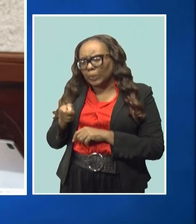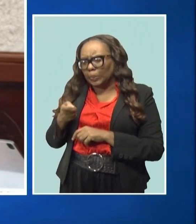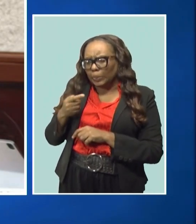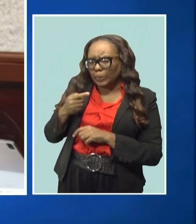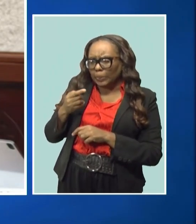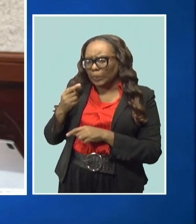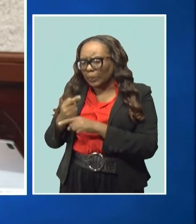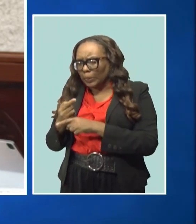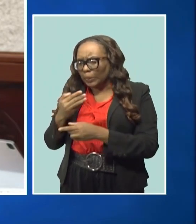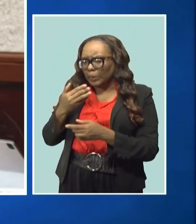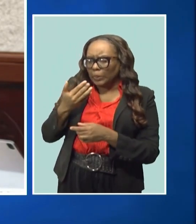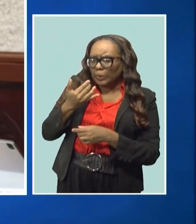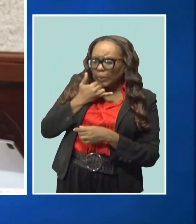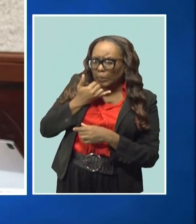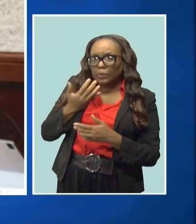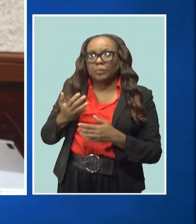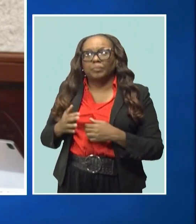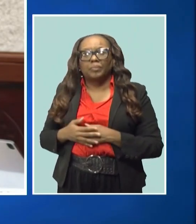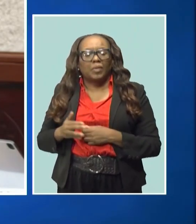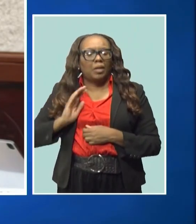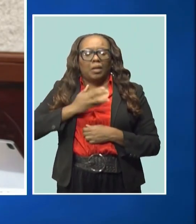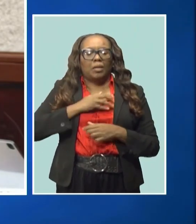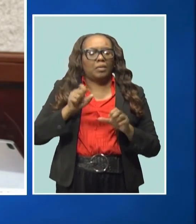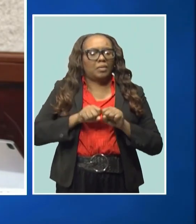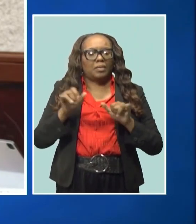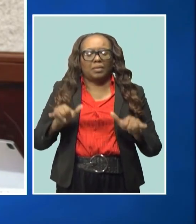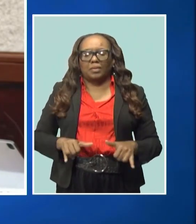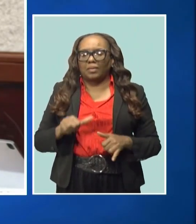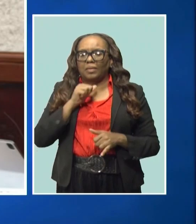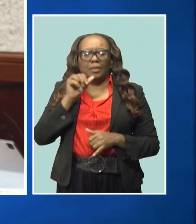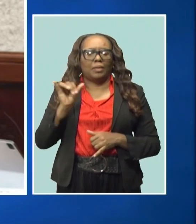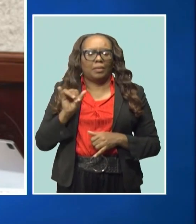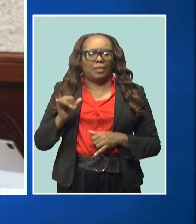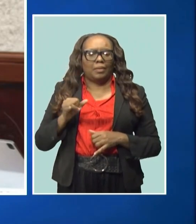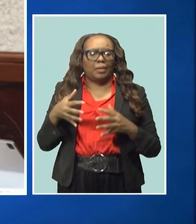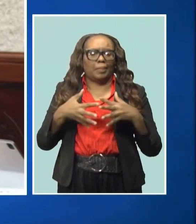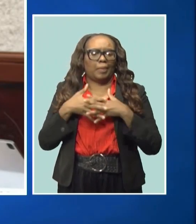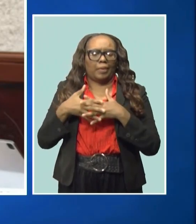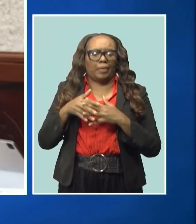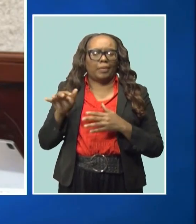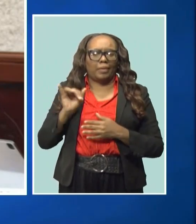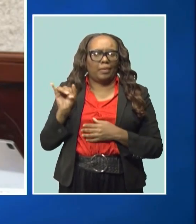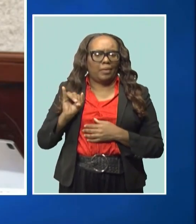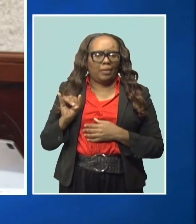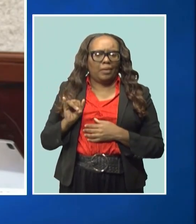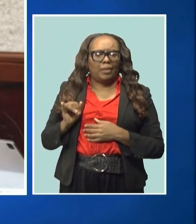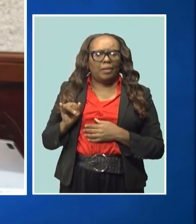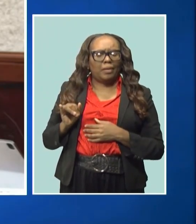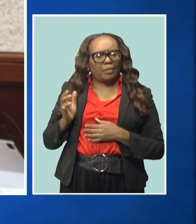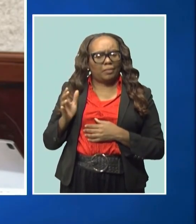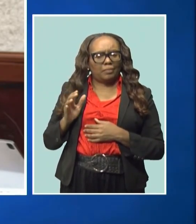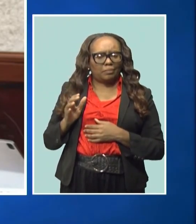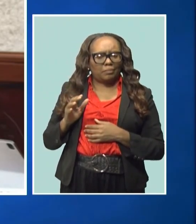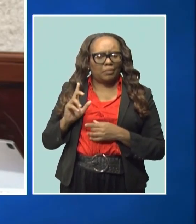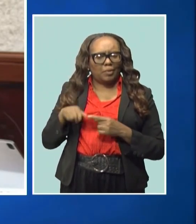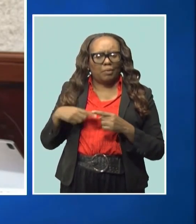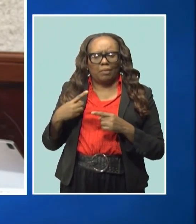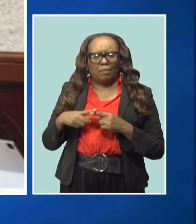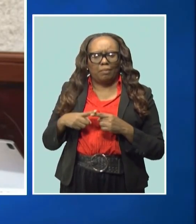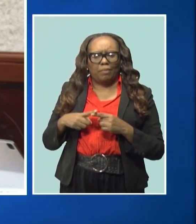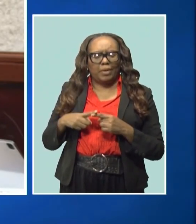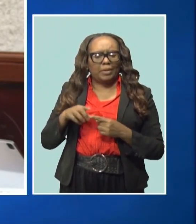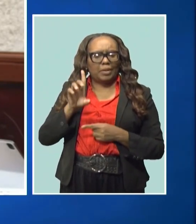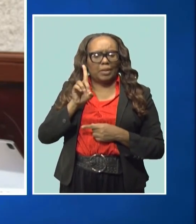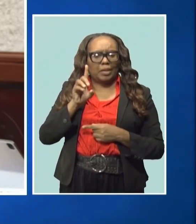like the one with President of the United States, where that took almost a week. But it still takes time to empanel